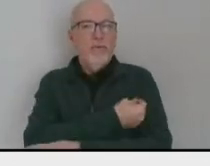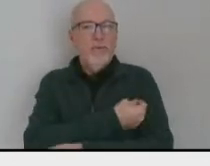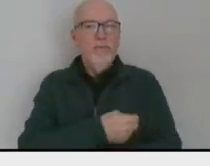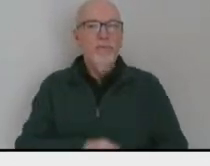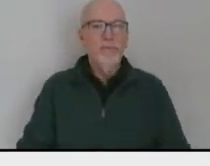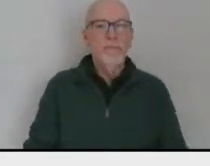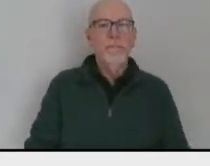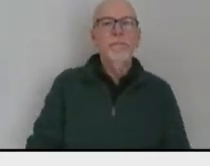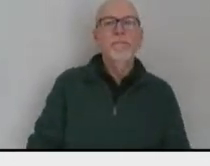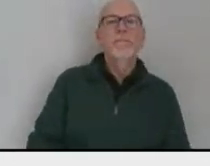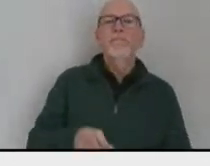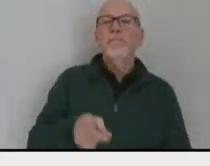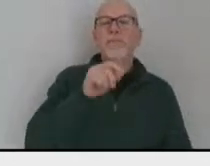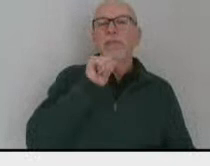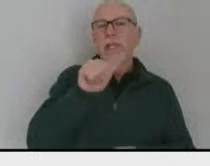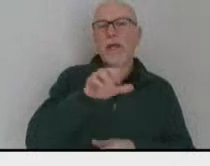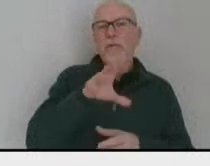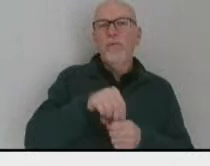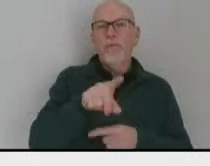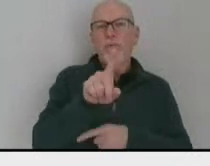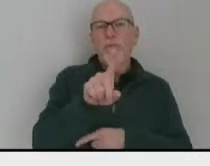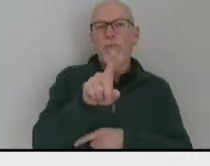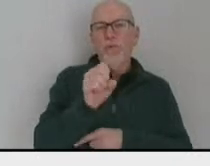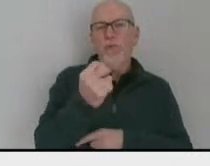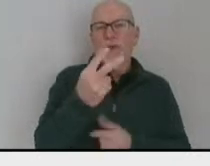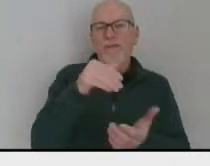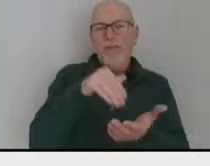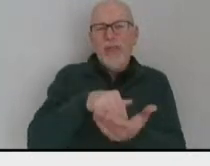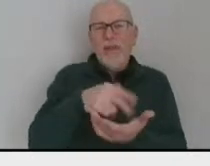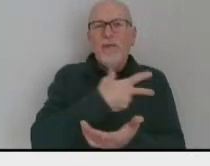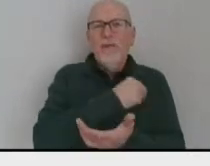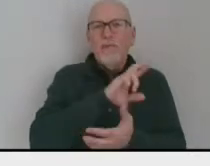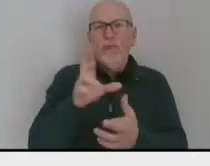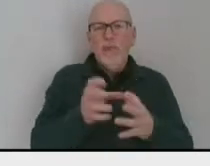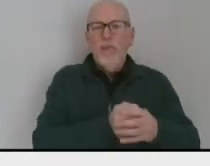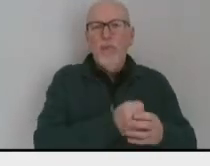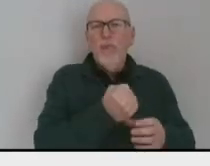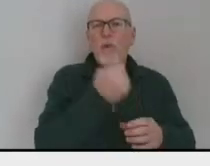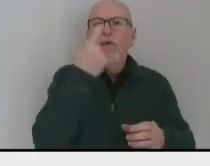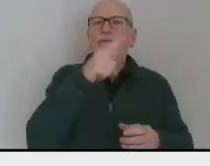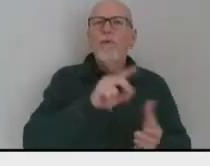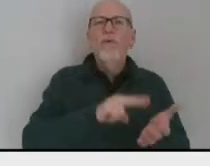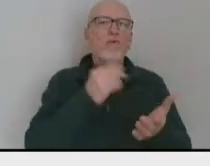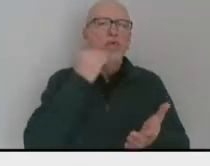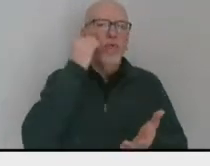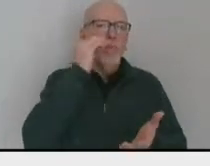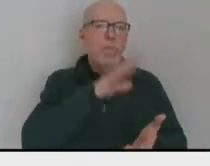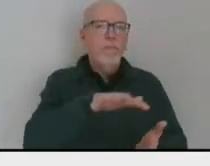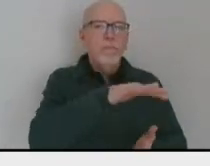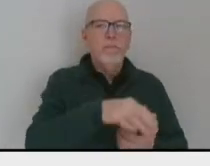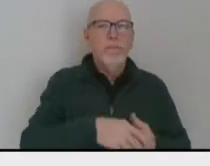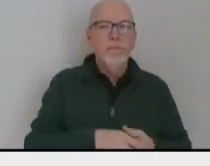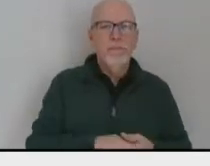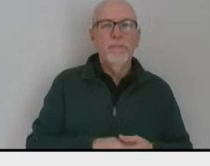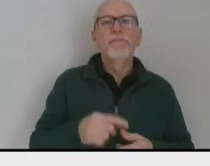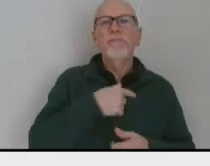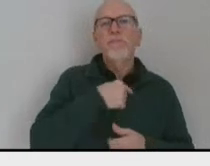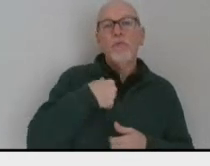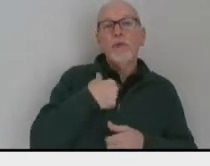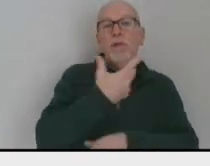not include an allocation of 112,000 doses set aside for the long-term care facilities. We have administered